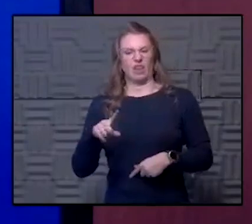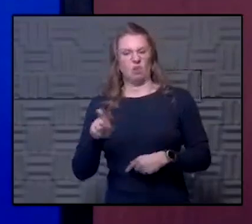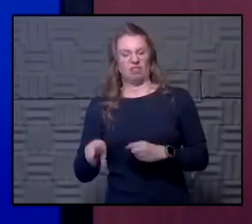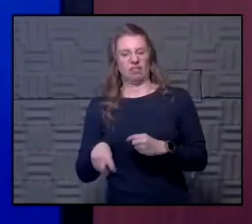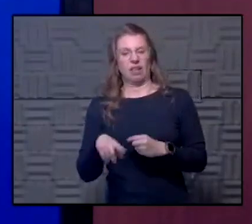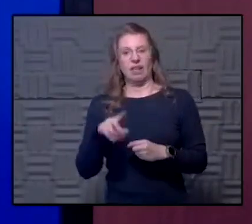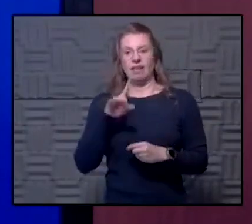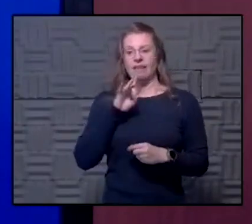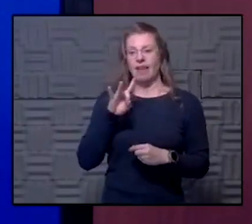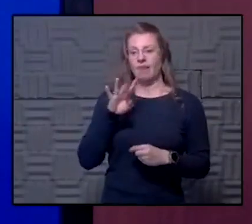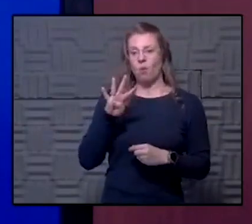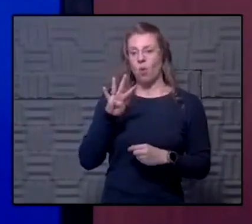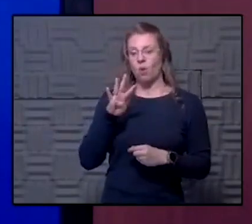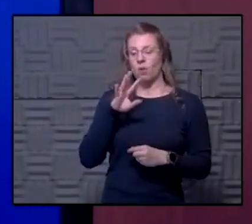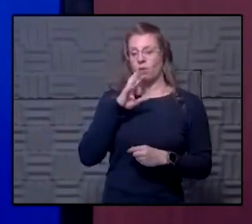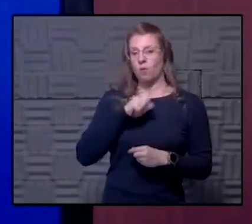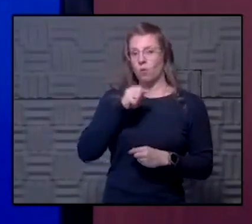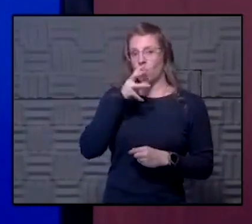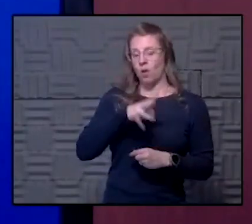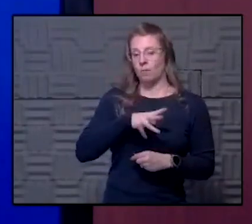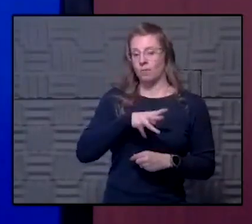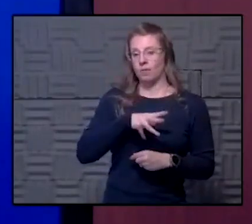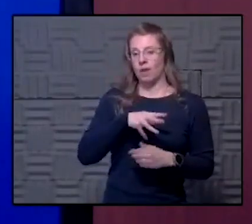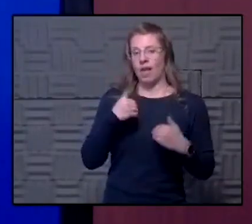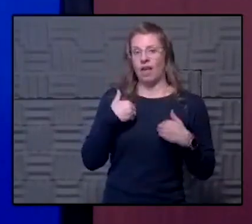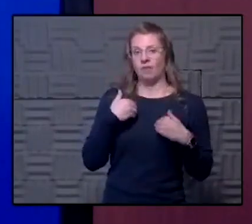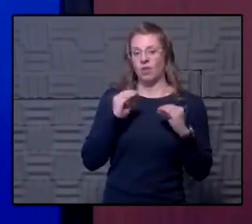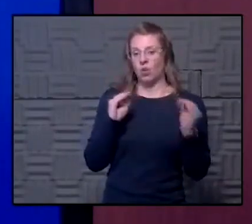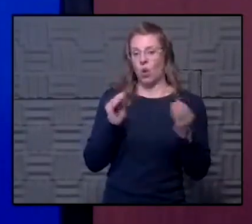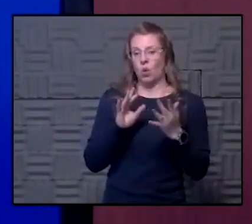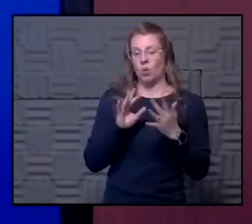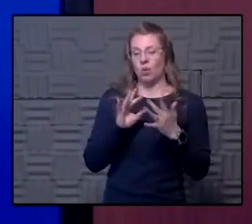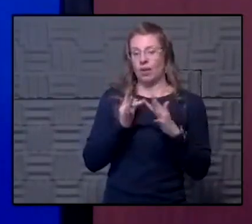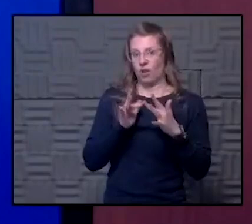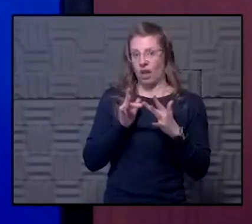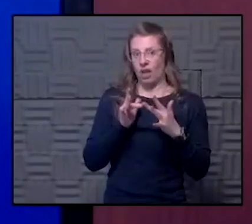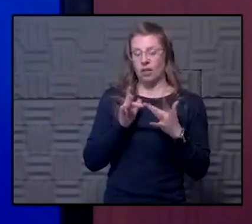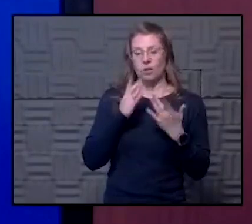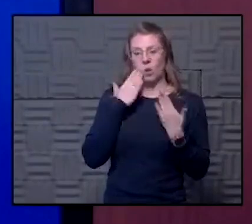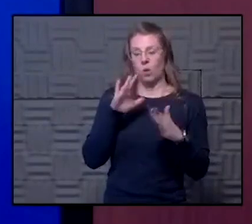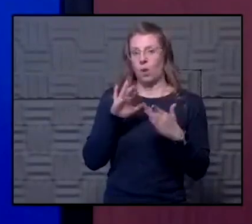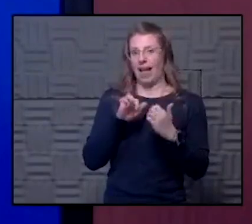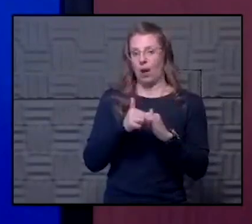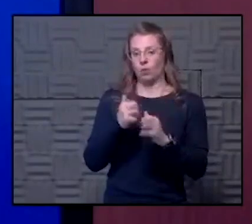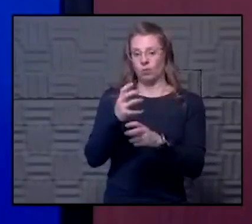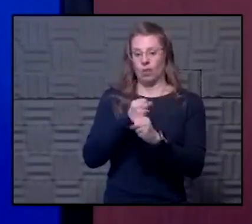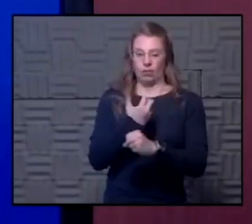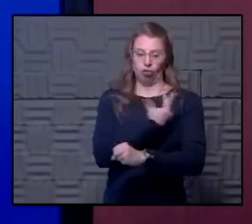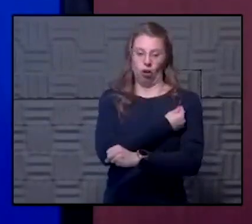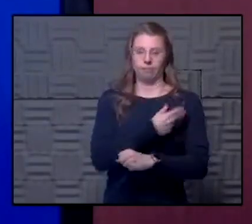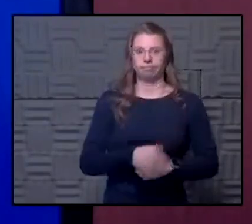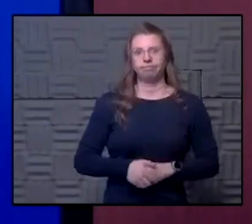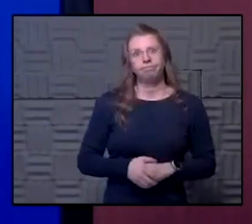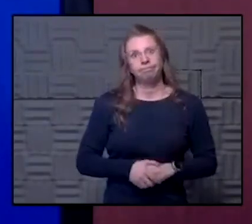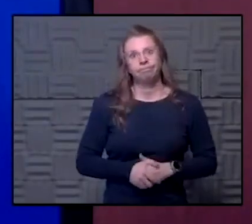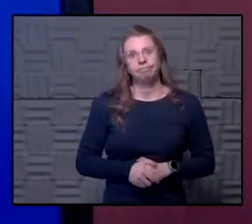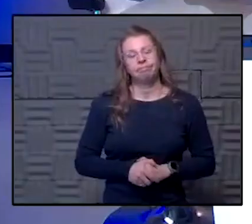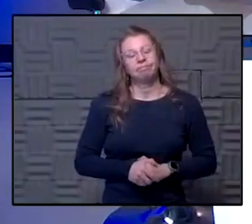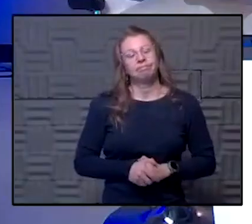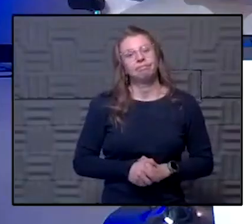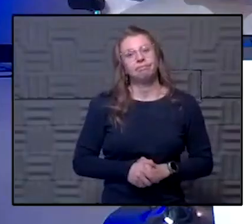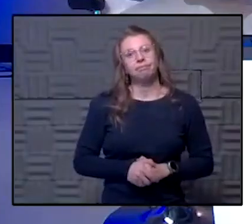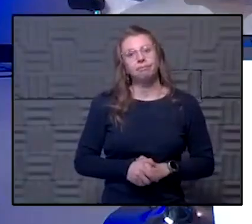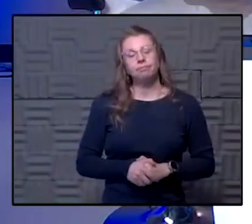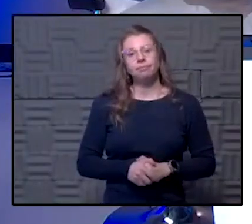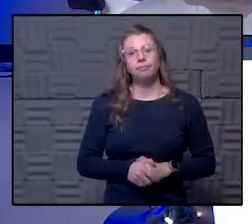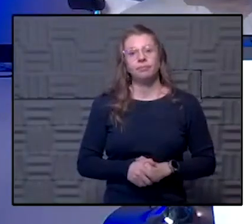is, 84-year-old woman has no internet, doesn't know how to use it. How does she get a shot? Yeah,